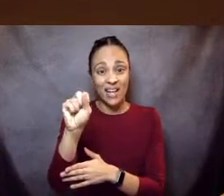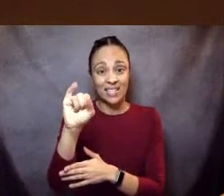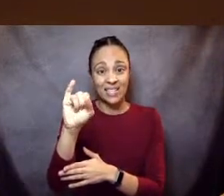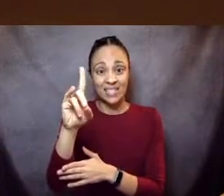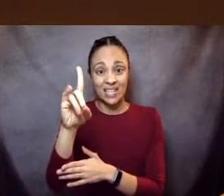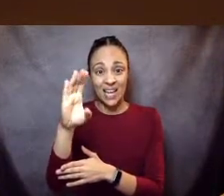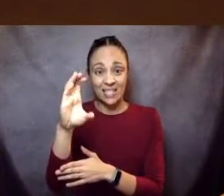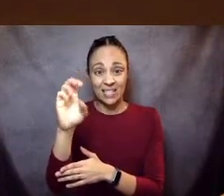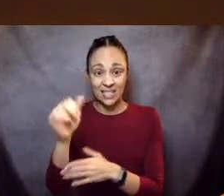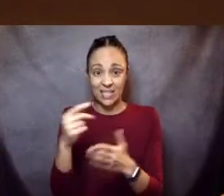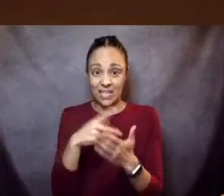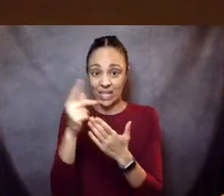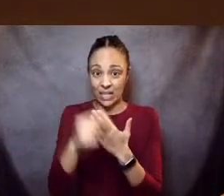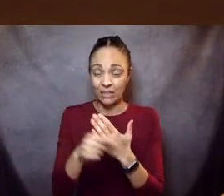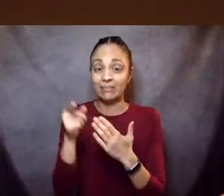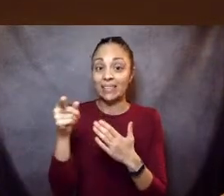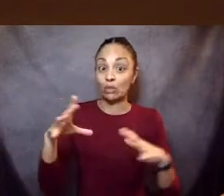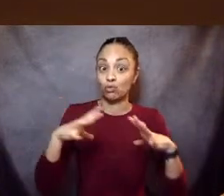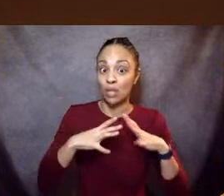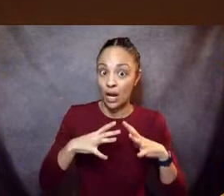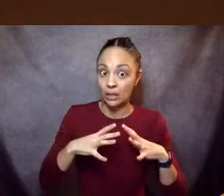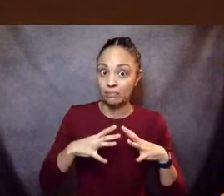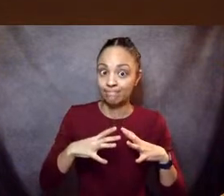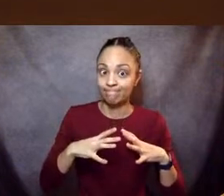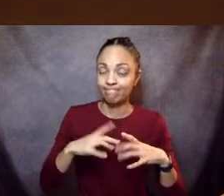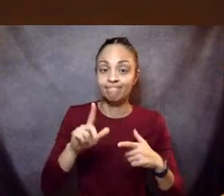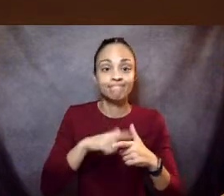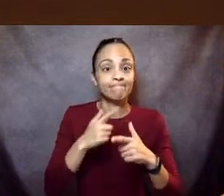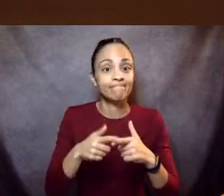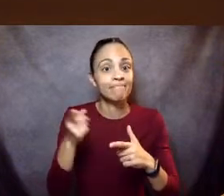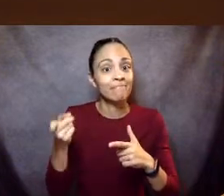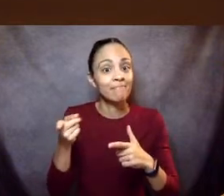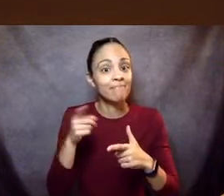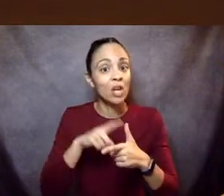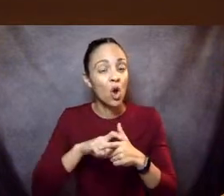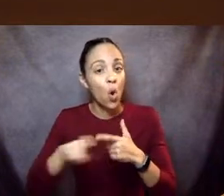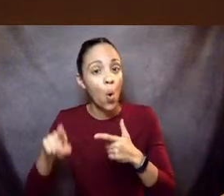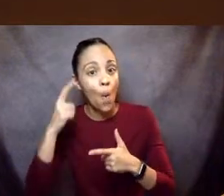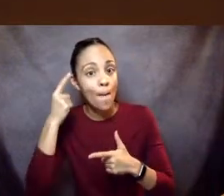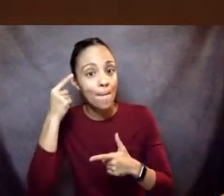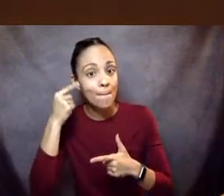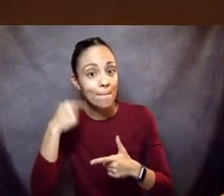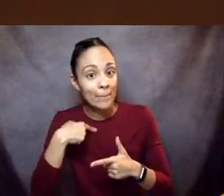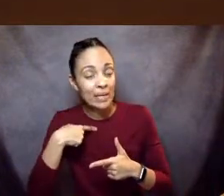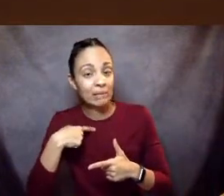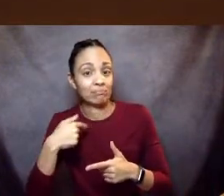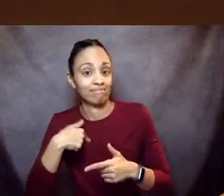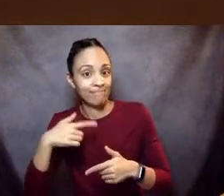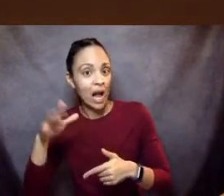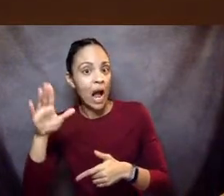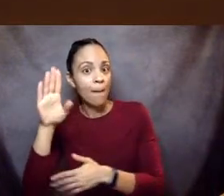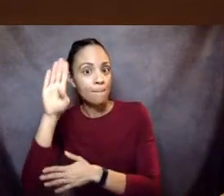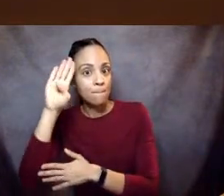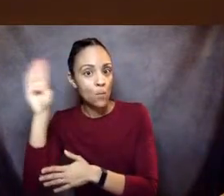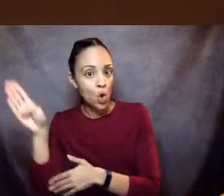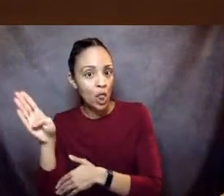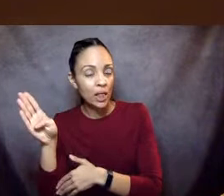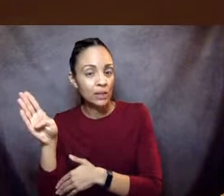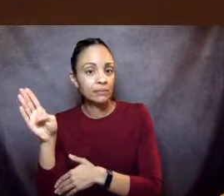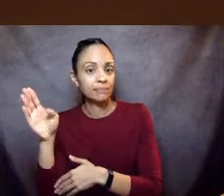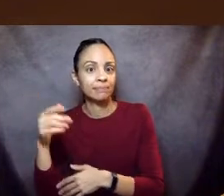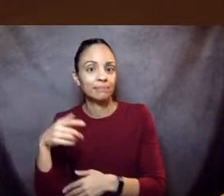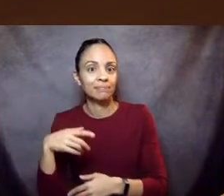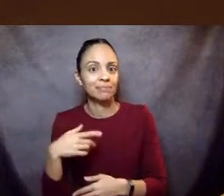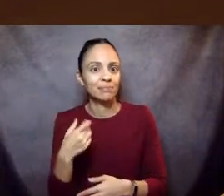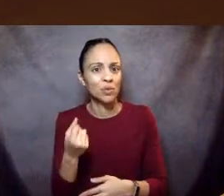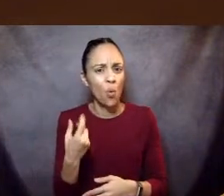they called me in Brooklyn and said, you don't like us? And I was like, like you, you know. They